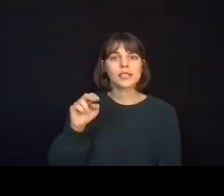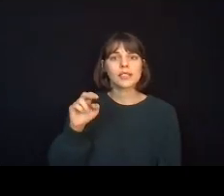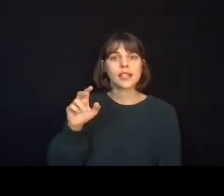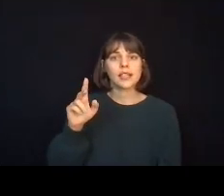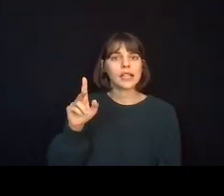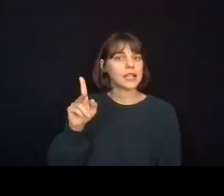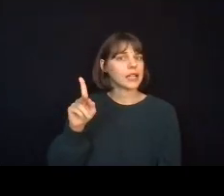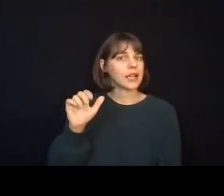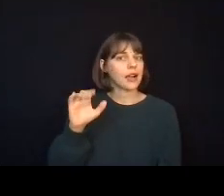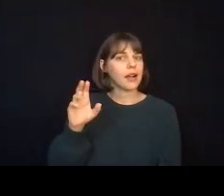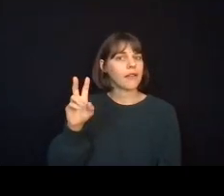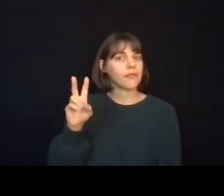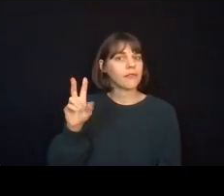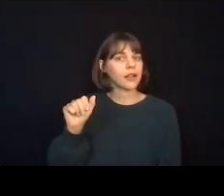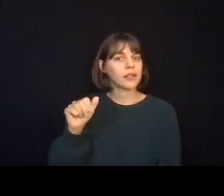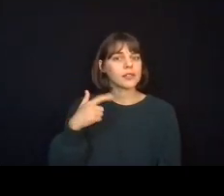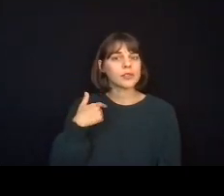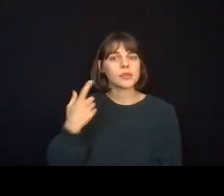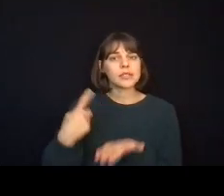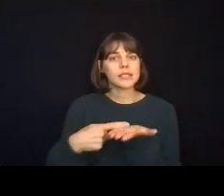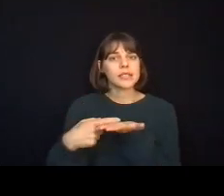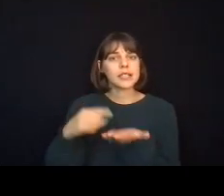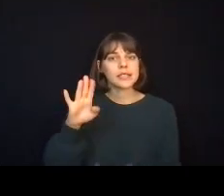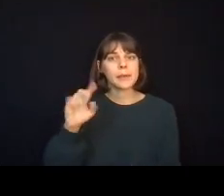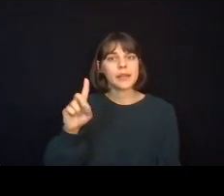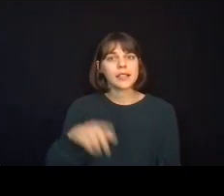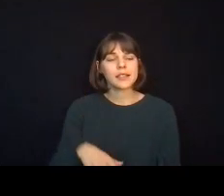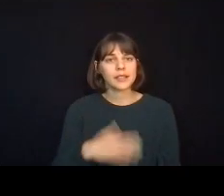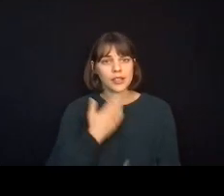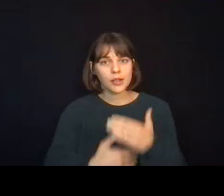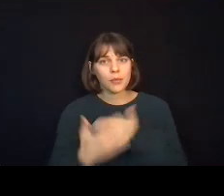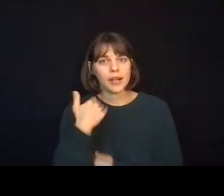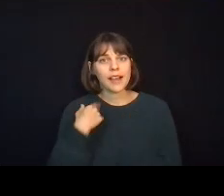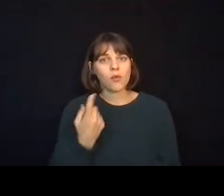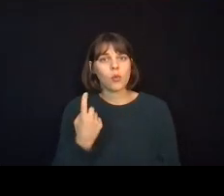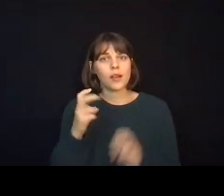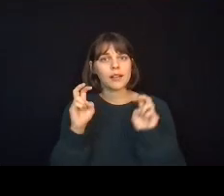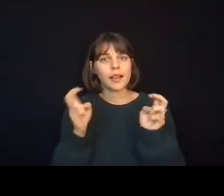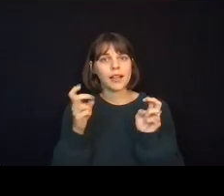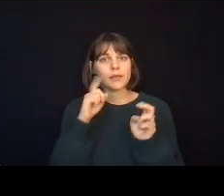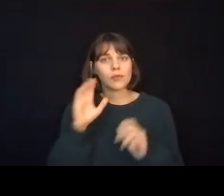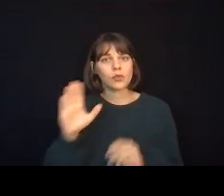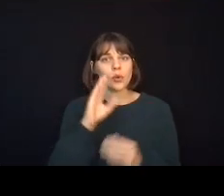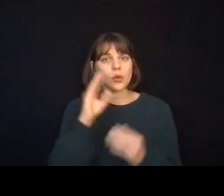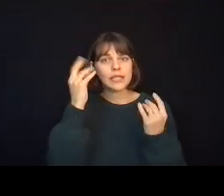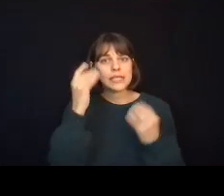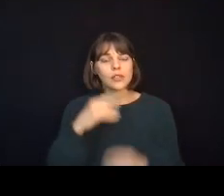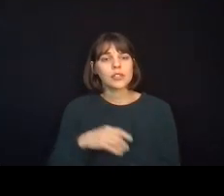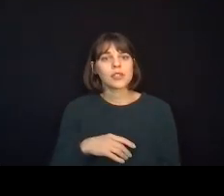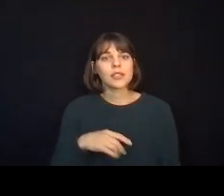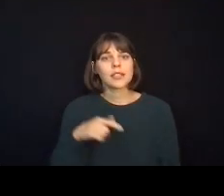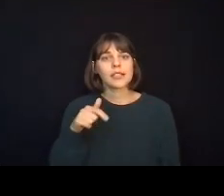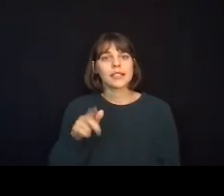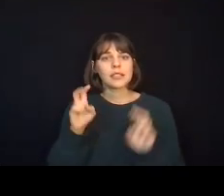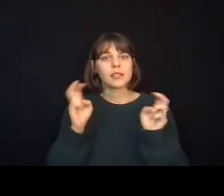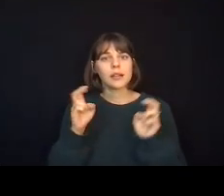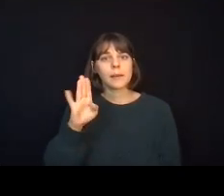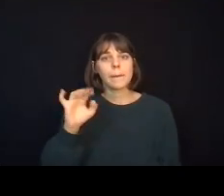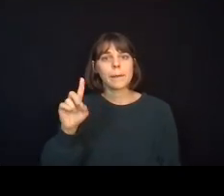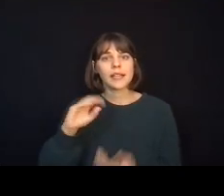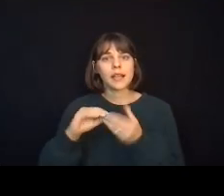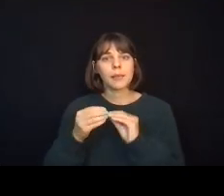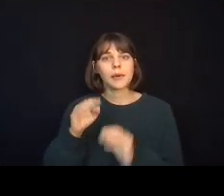to discuss these bids. Thank you, and good morning, committee members. I have one item today for your consideration. This item was bid